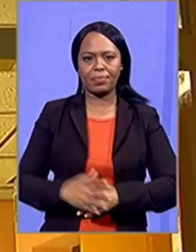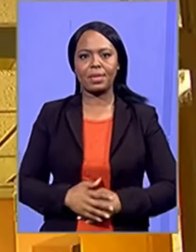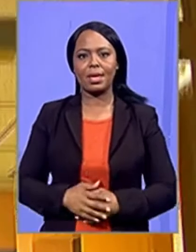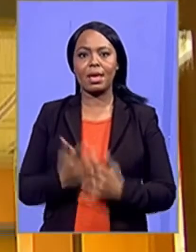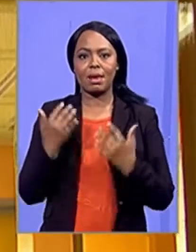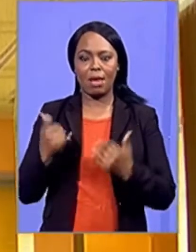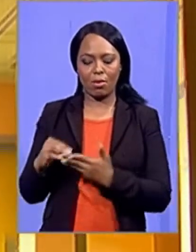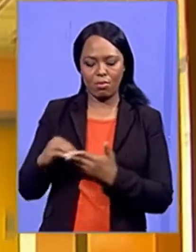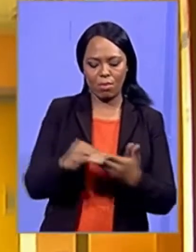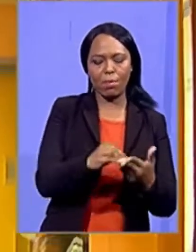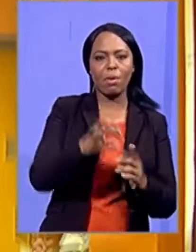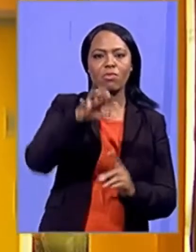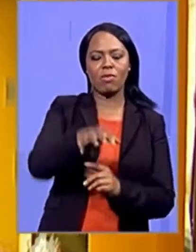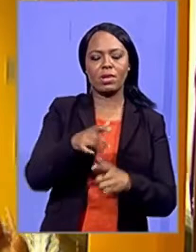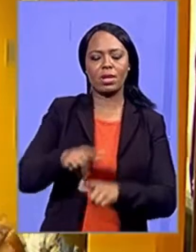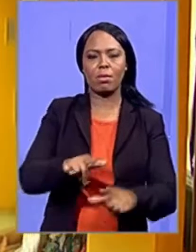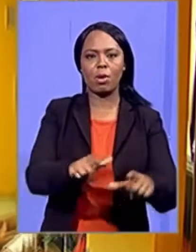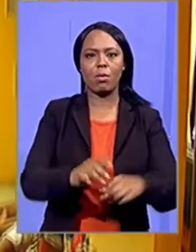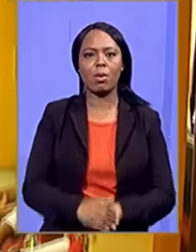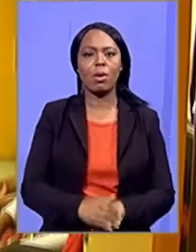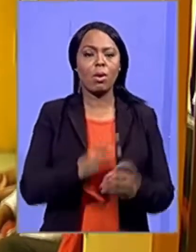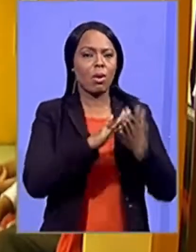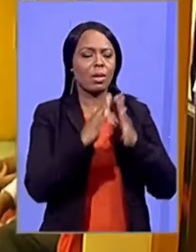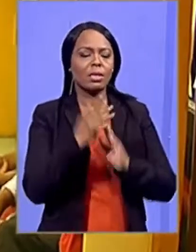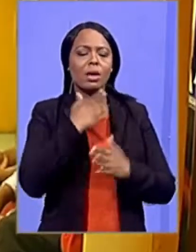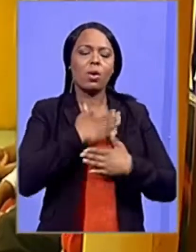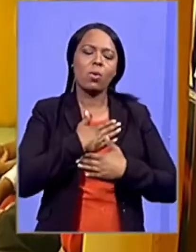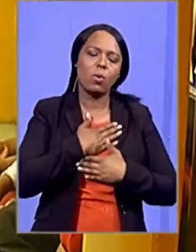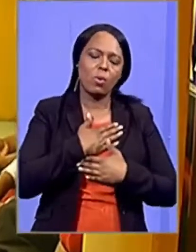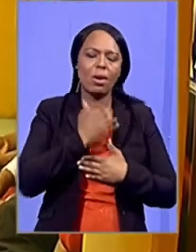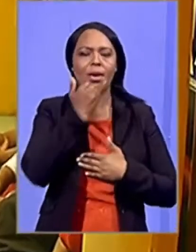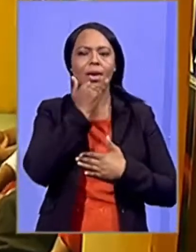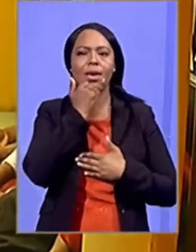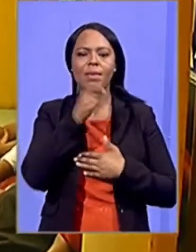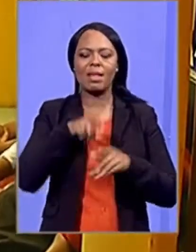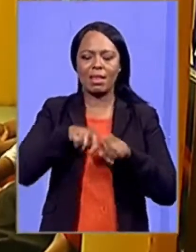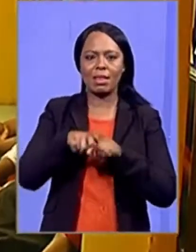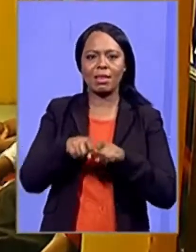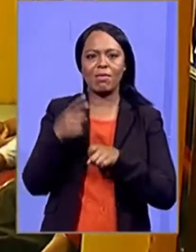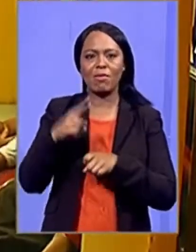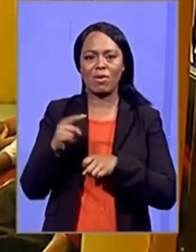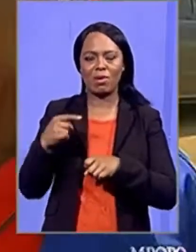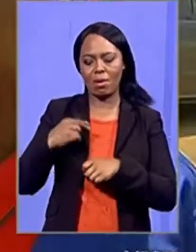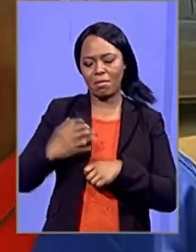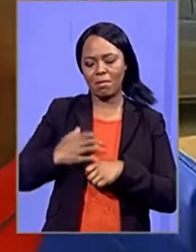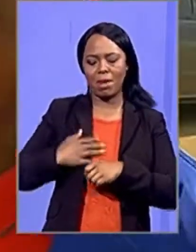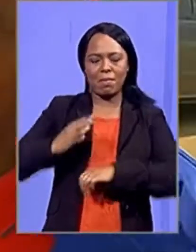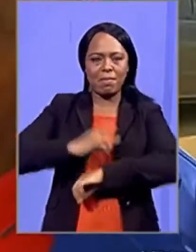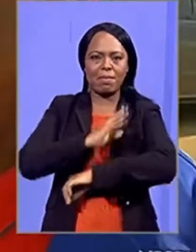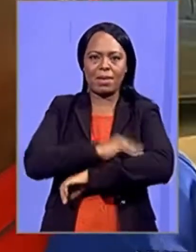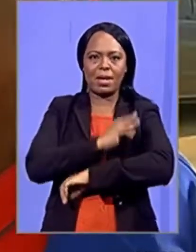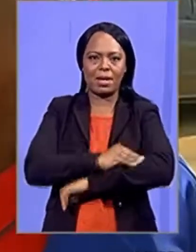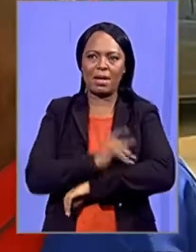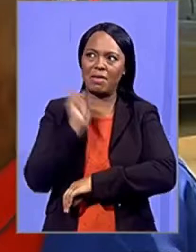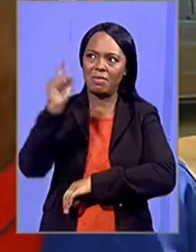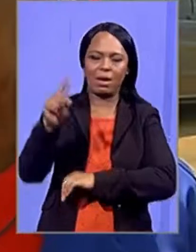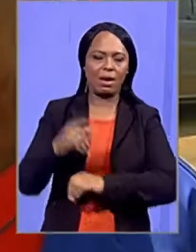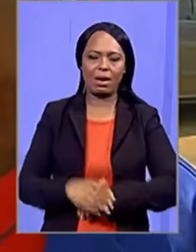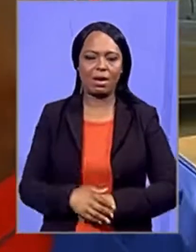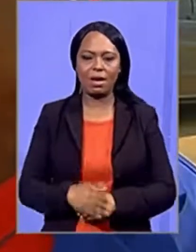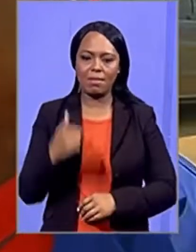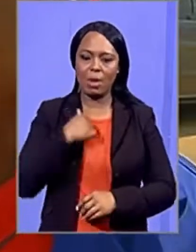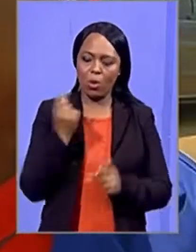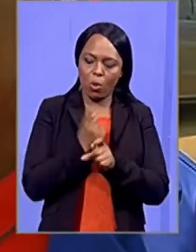baahi ba thabisweng ke hore a keke ba tsamaya leeto le letelele ho ilo etsa diteko tsa tshwaetso ena. Nna ke motho e leng hore ke sepela Johannesburg ga